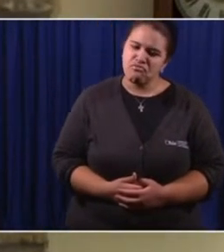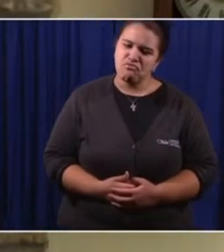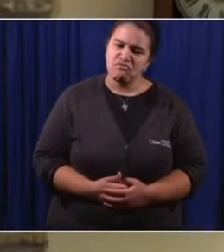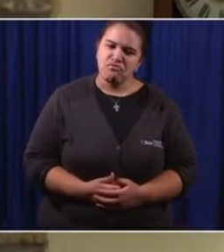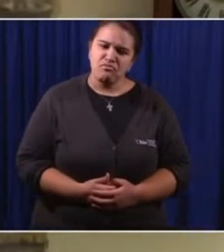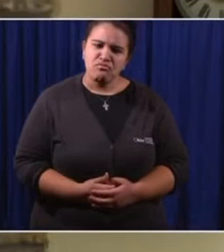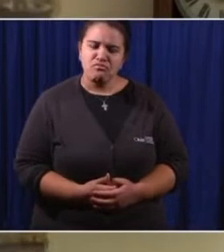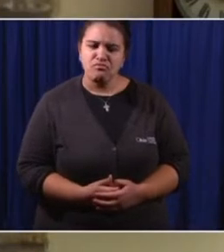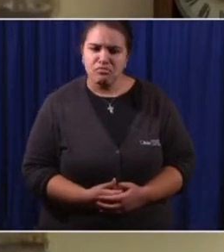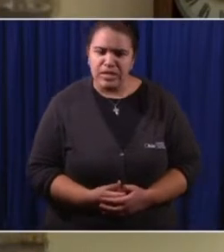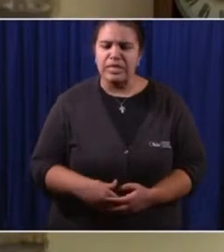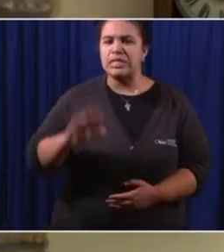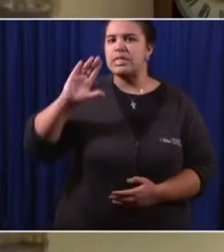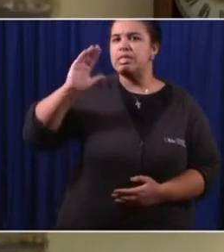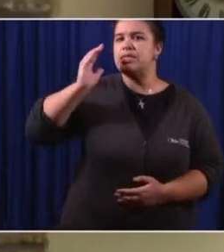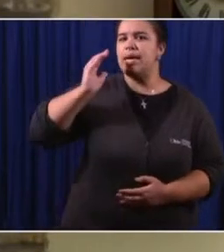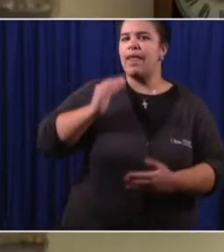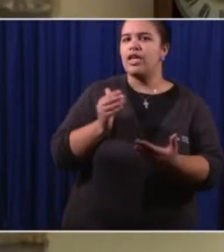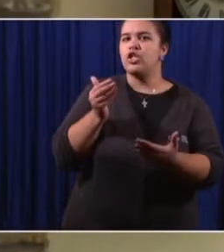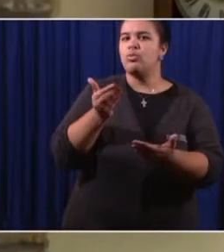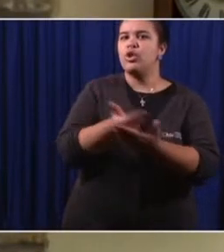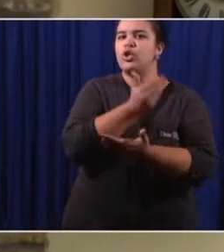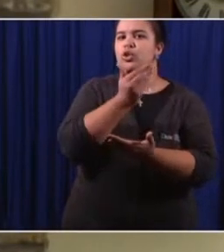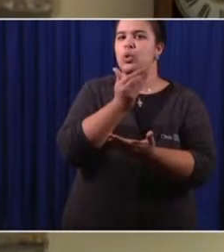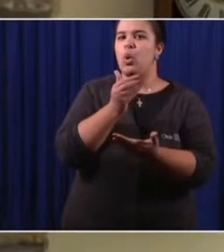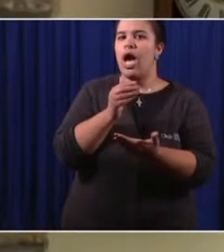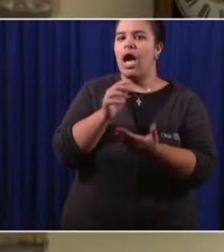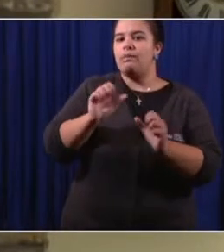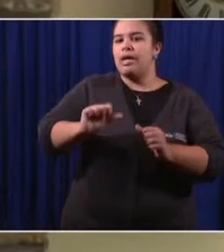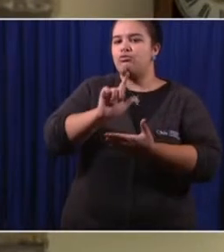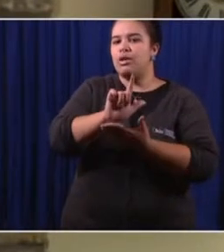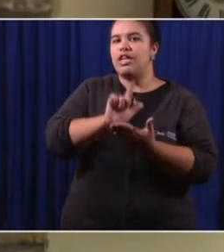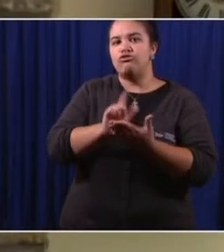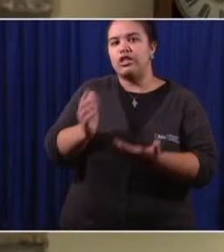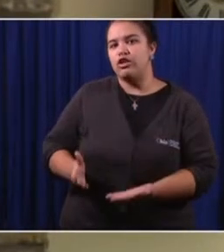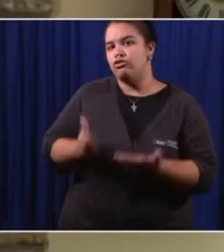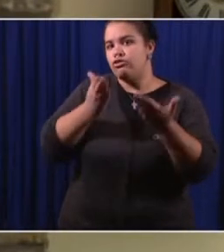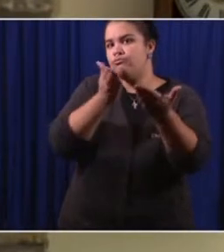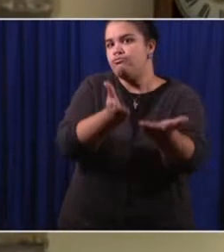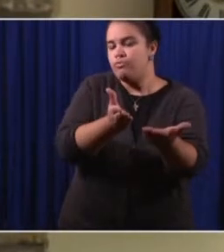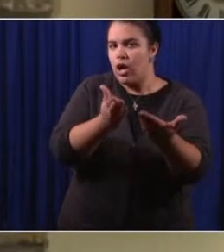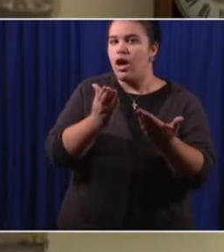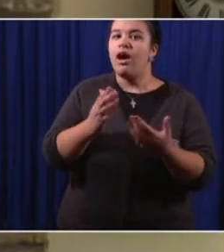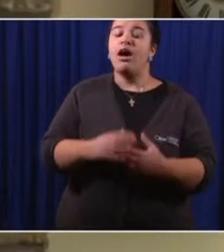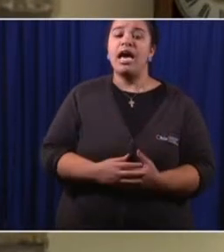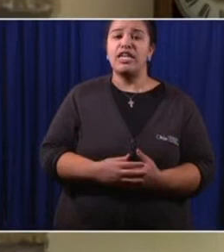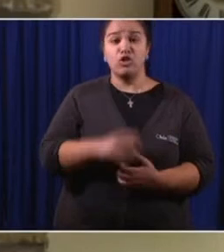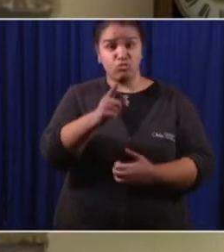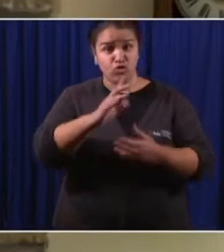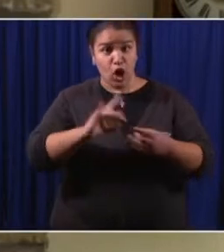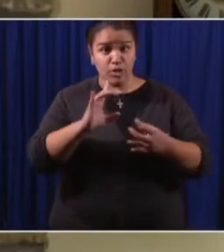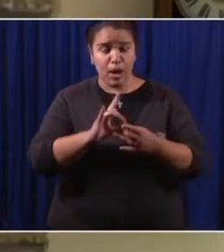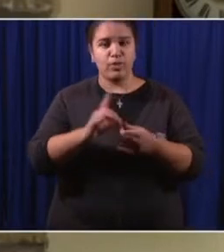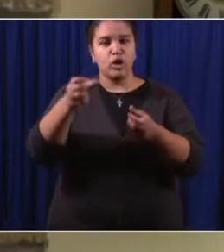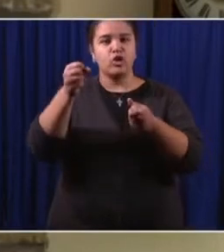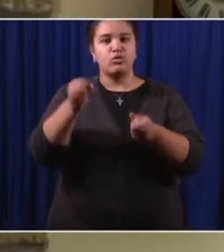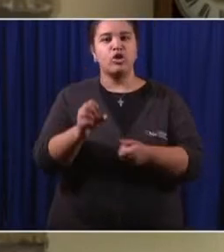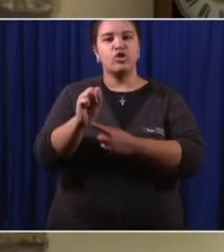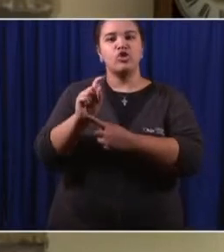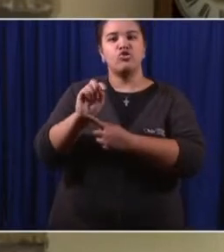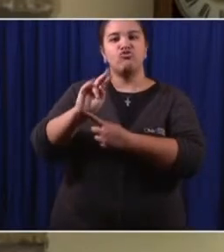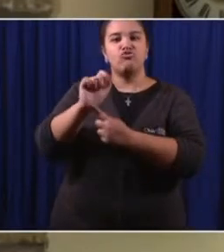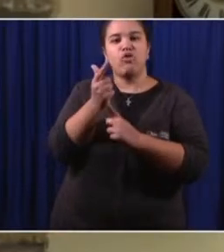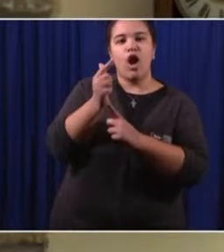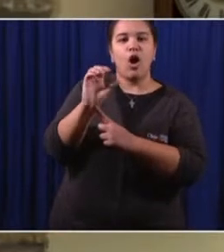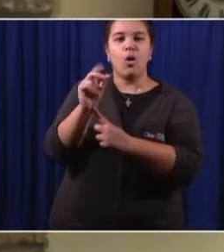civil immunity legislation on your desk pretty soon, and you've talked about the importance of your Strong Ohio plan. I wondered, what else would you like to see from the legislature in the